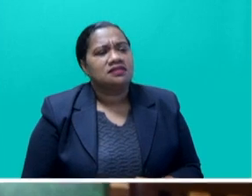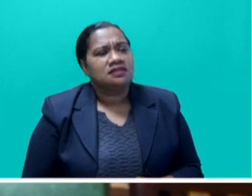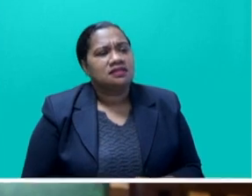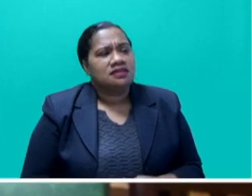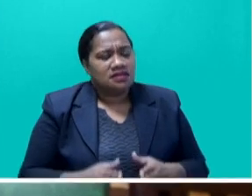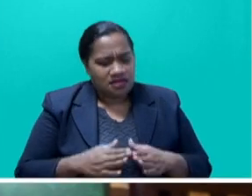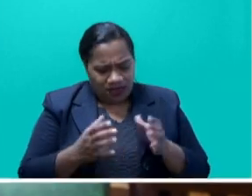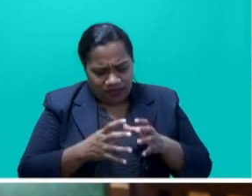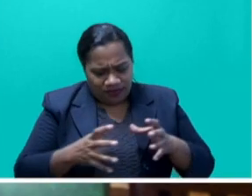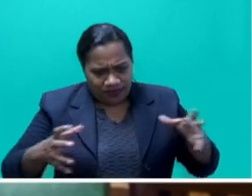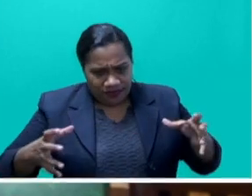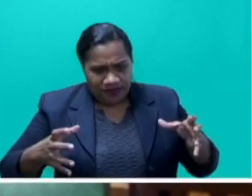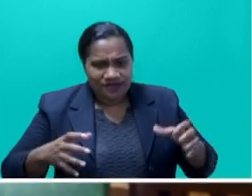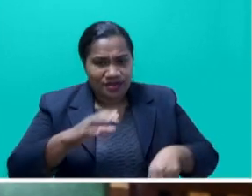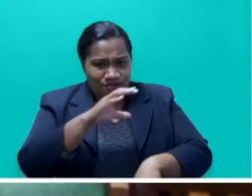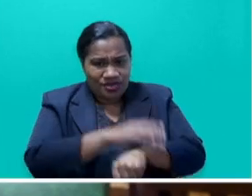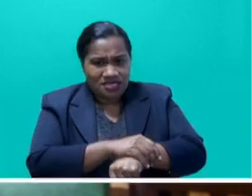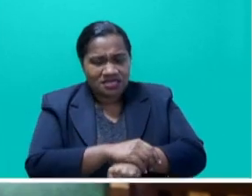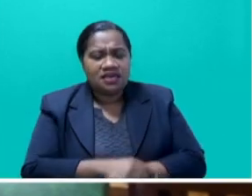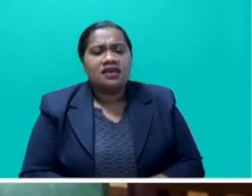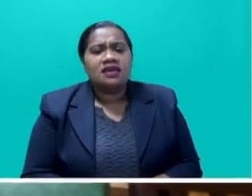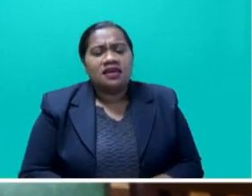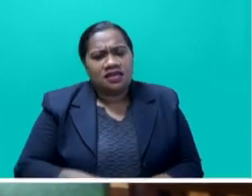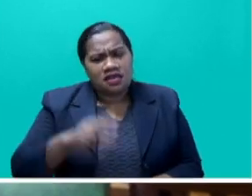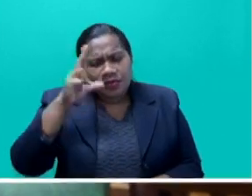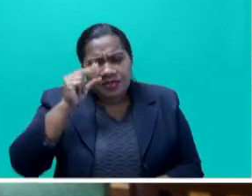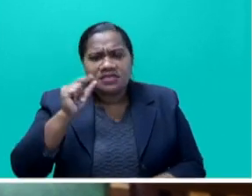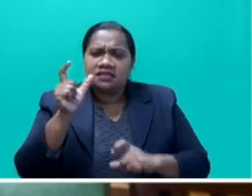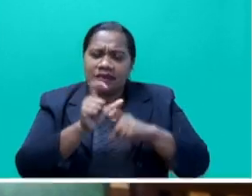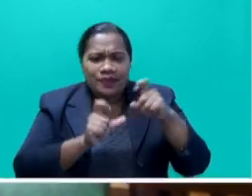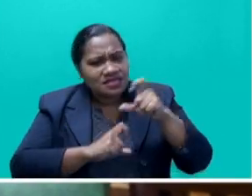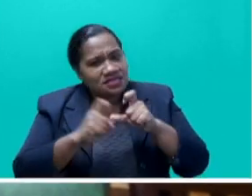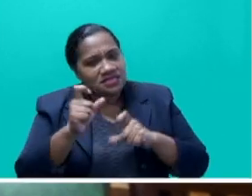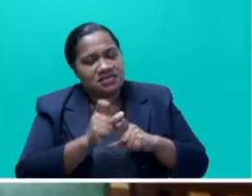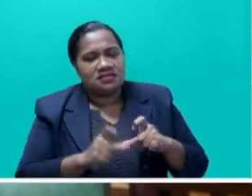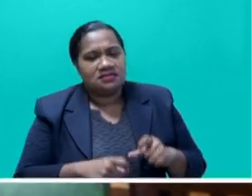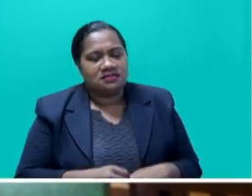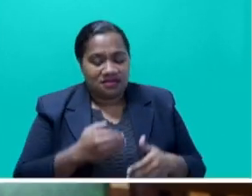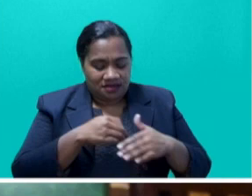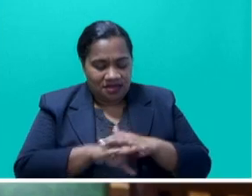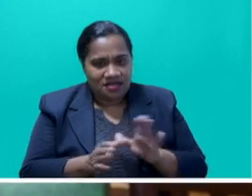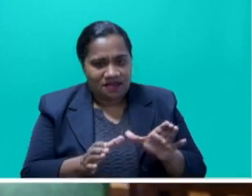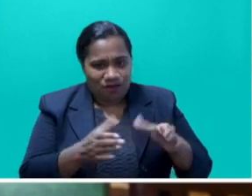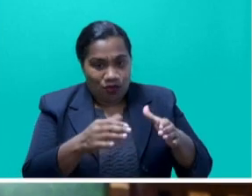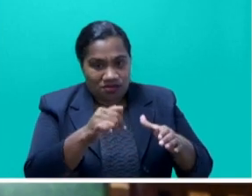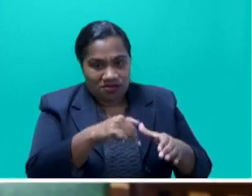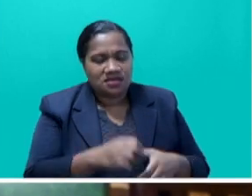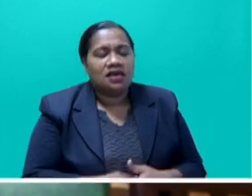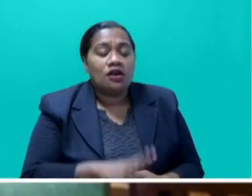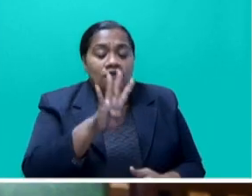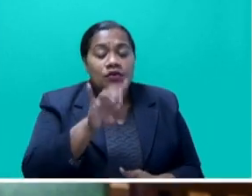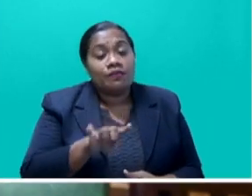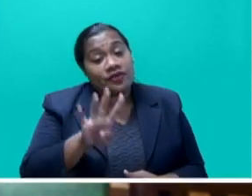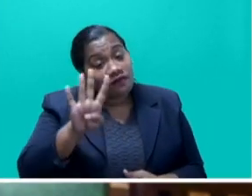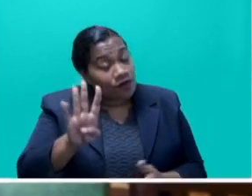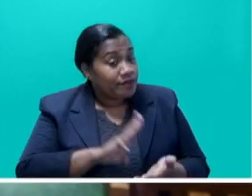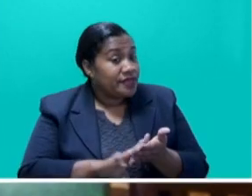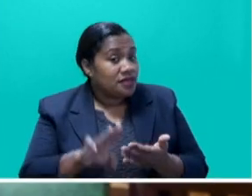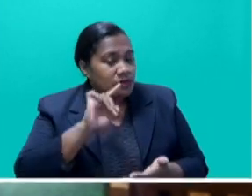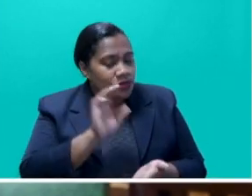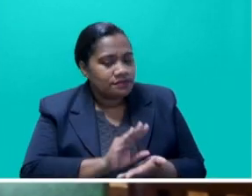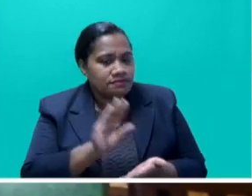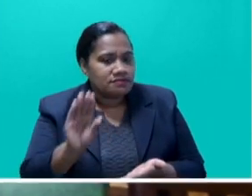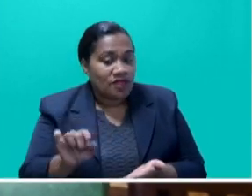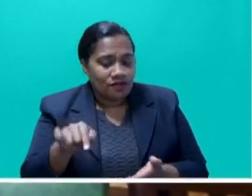increased, and not only that, capability and capacity as well within the force. So 4.4 million will be allocated for that